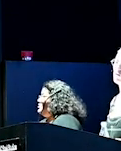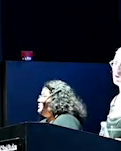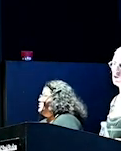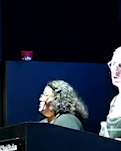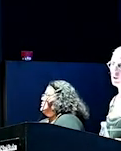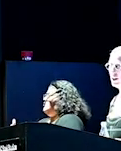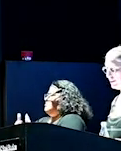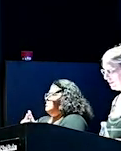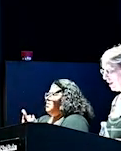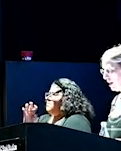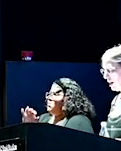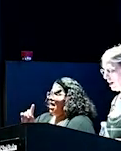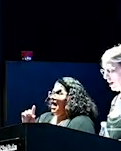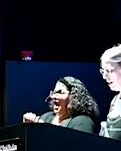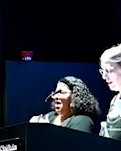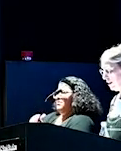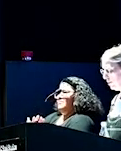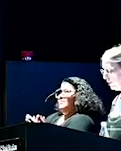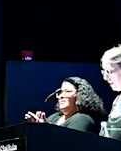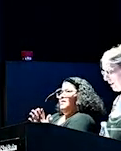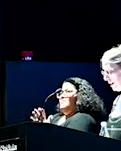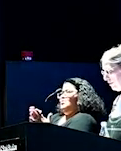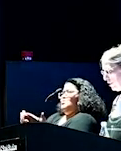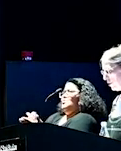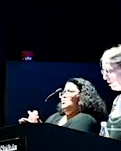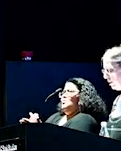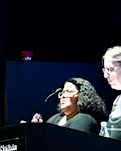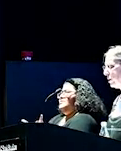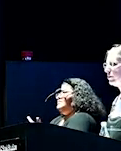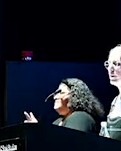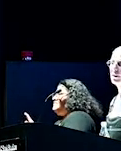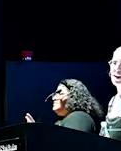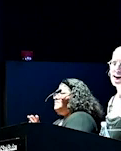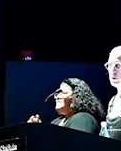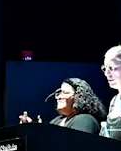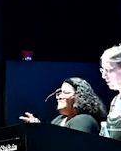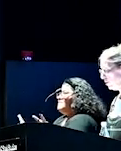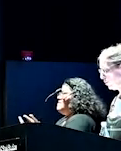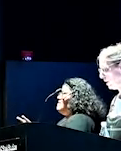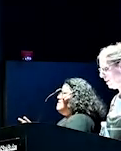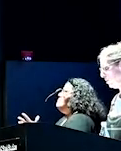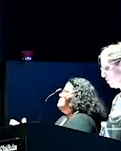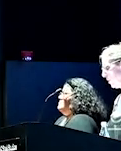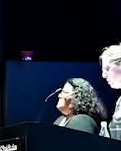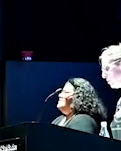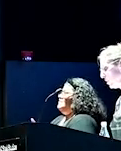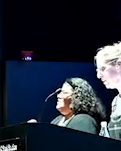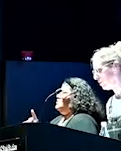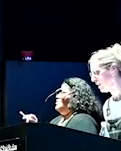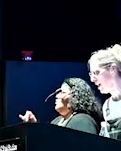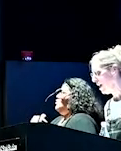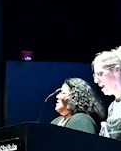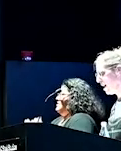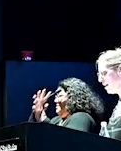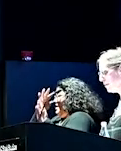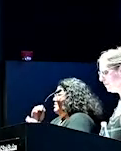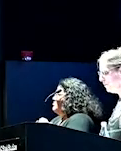life in different stories. We did a lot of digital books and games. This is one of the most famous ones